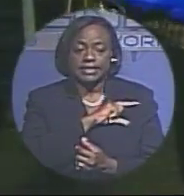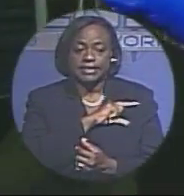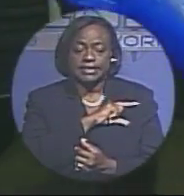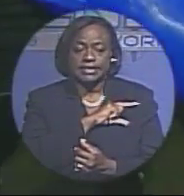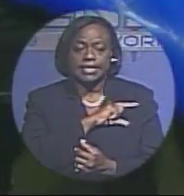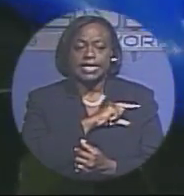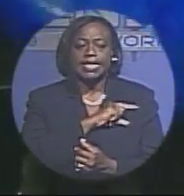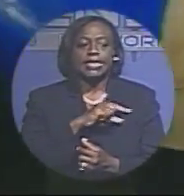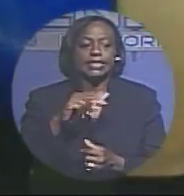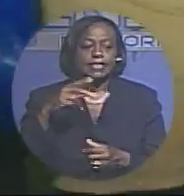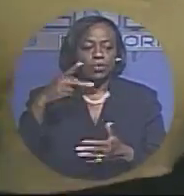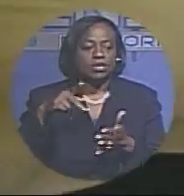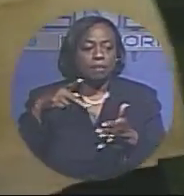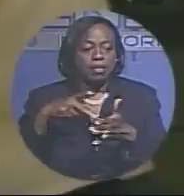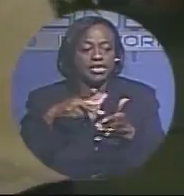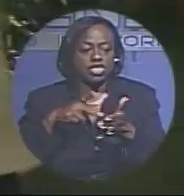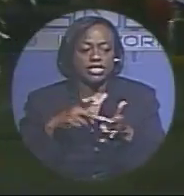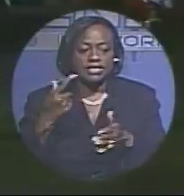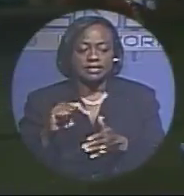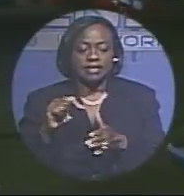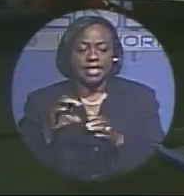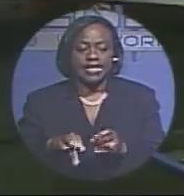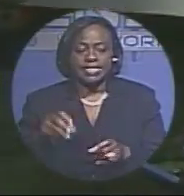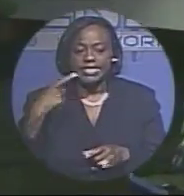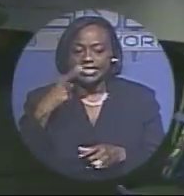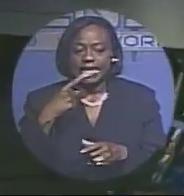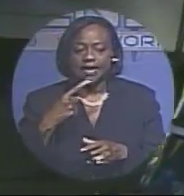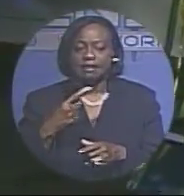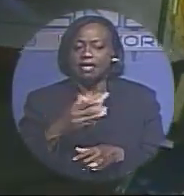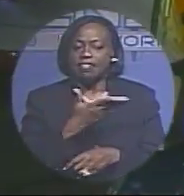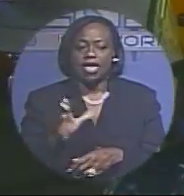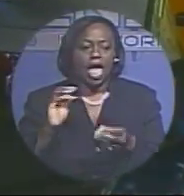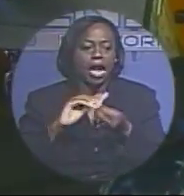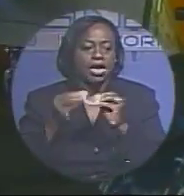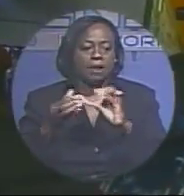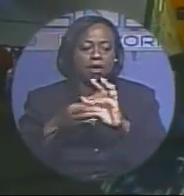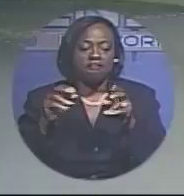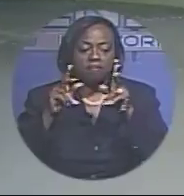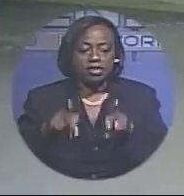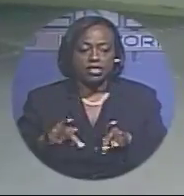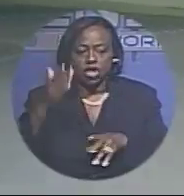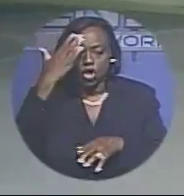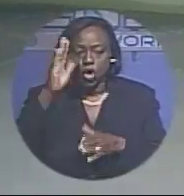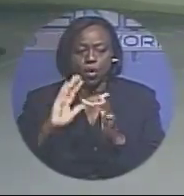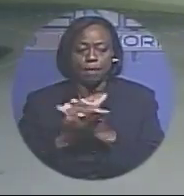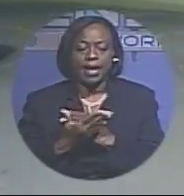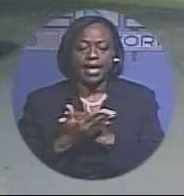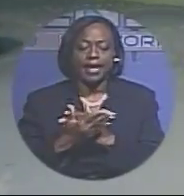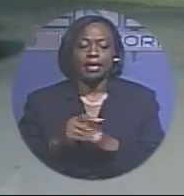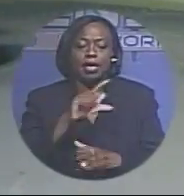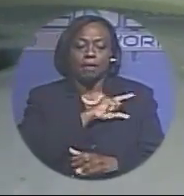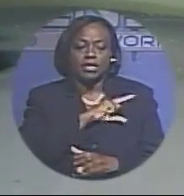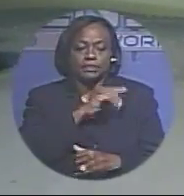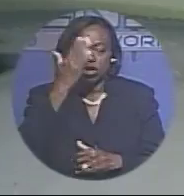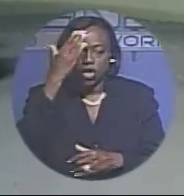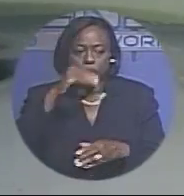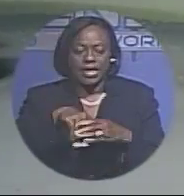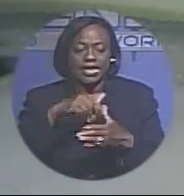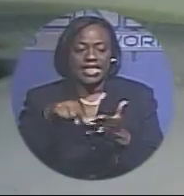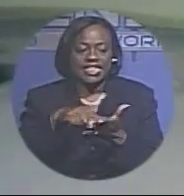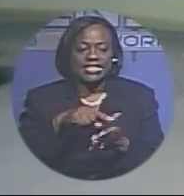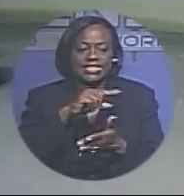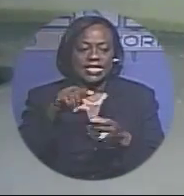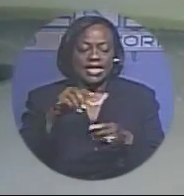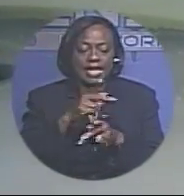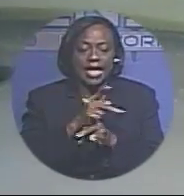make any prejudgment at this early stage, he did say there are a number of persons known by police to be involved in this type of activity. We are being